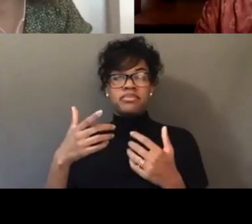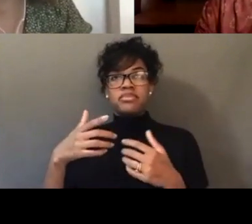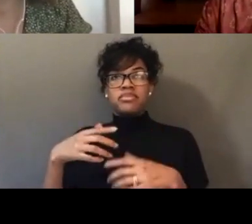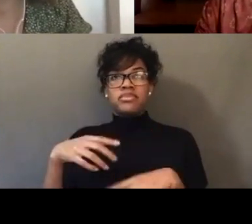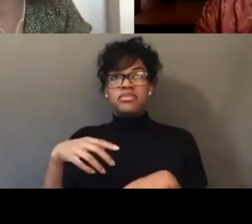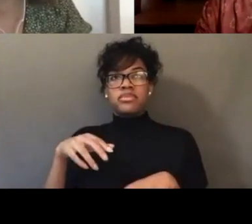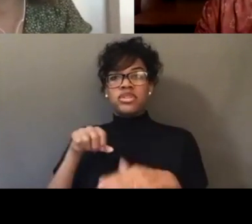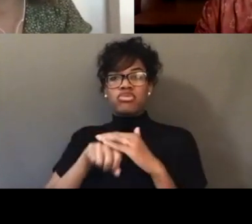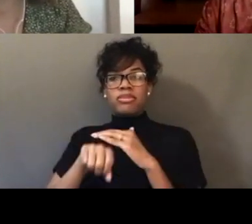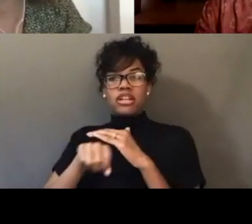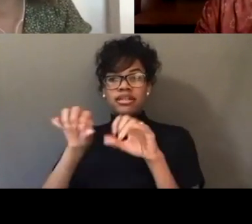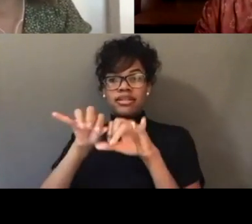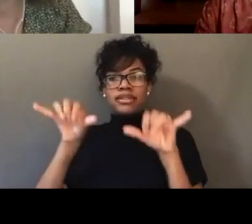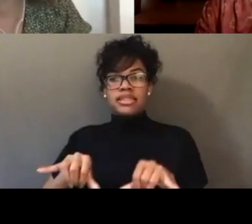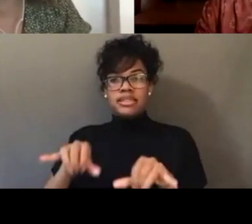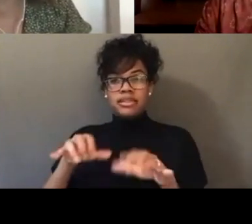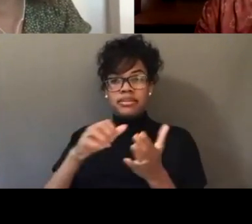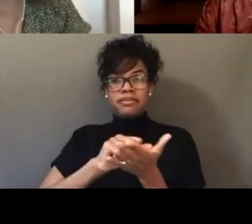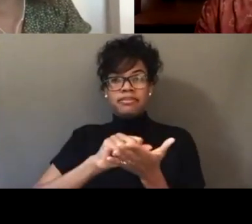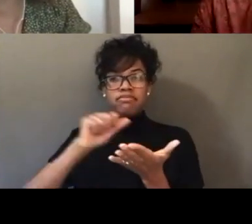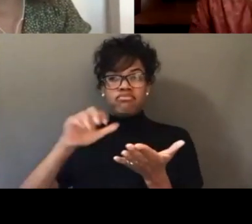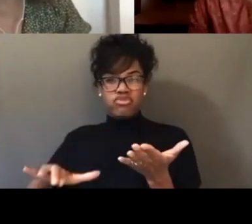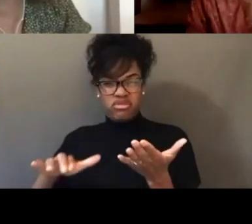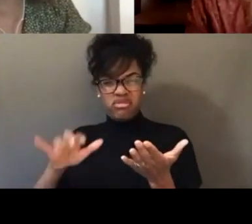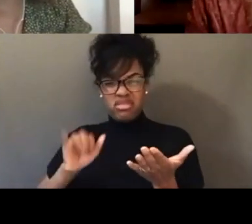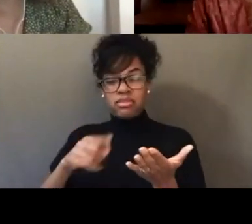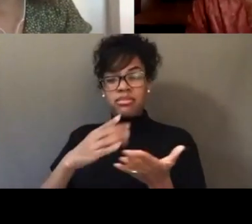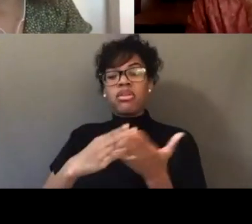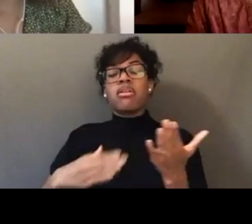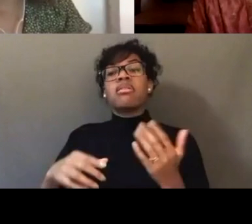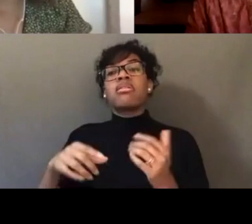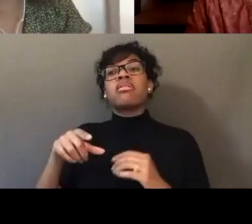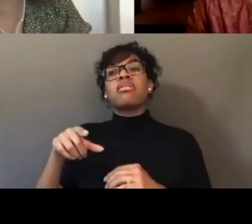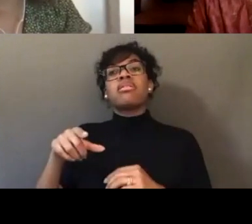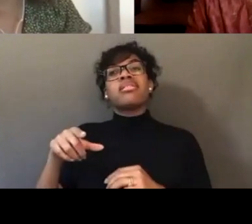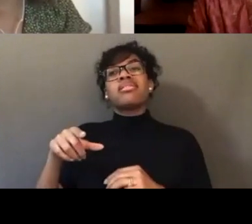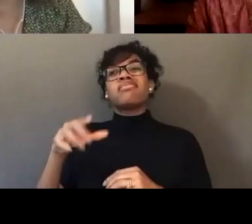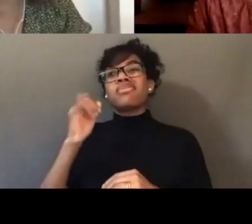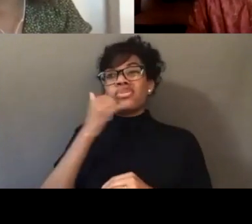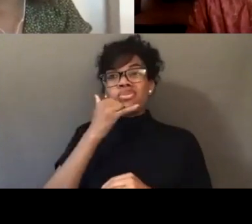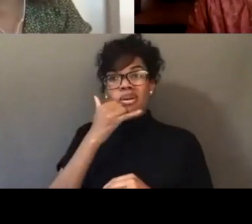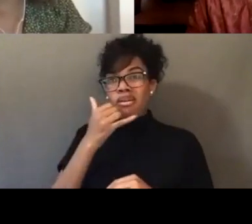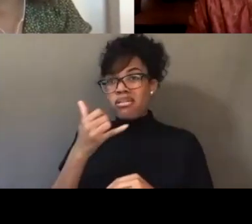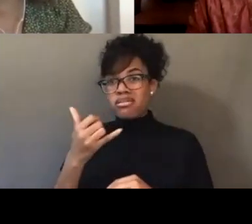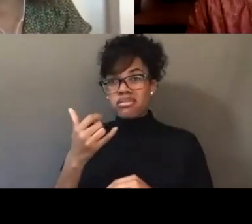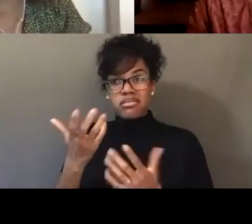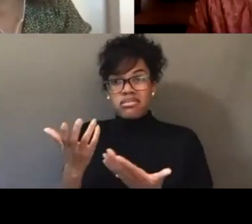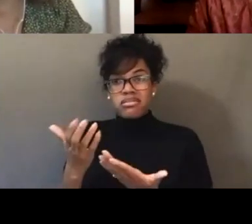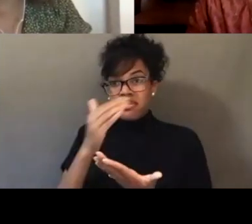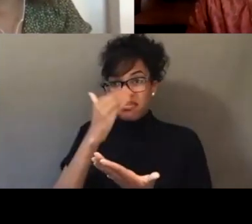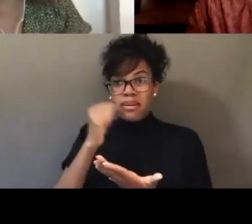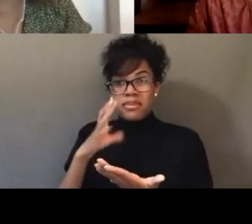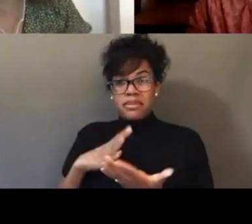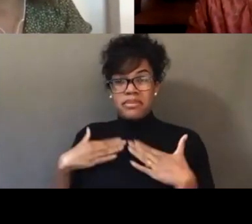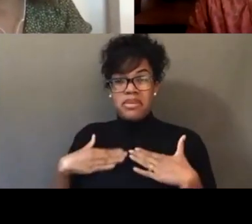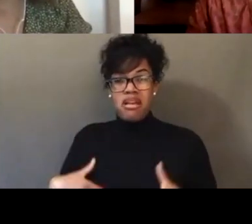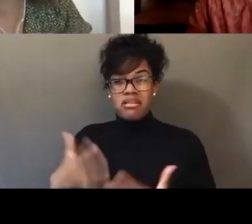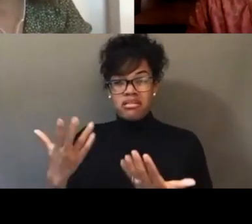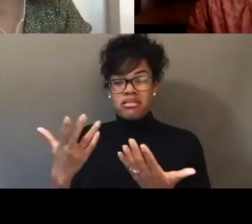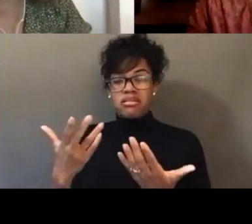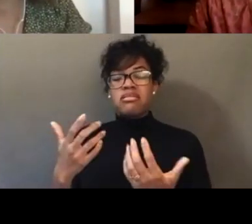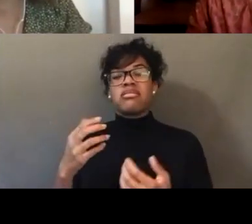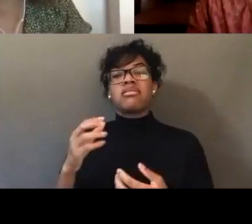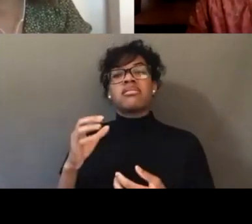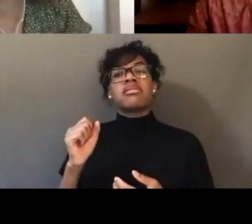It's just unethical and it's wrong and it's immoral. It doesn't always have to connect directly to science and chemistry. I'm bringing it up first and